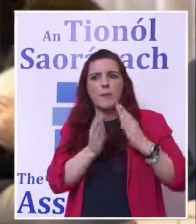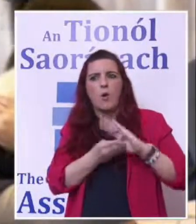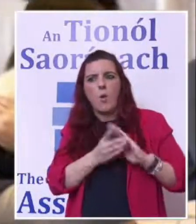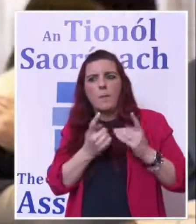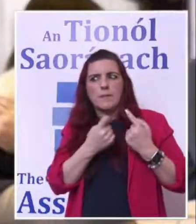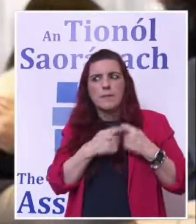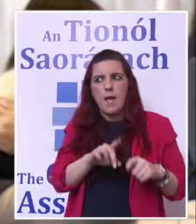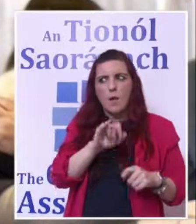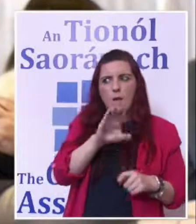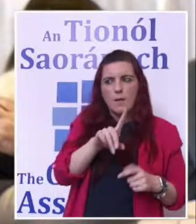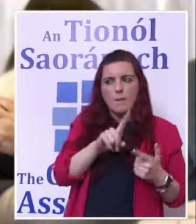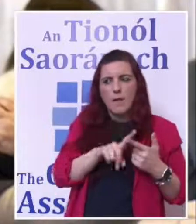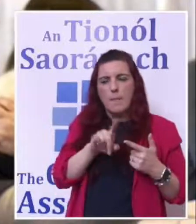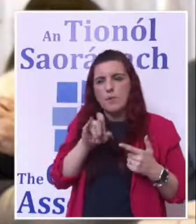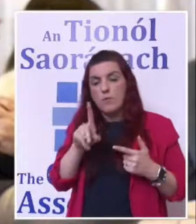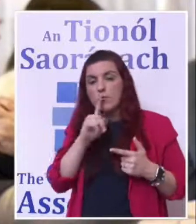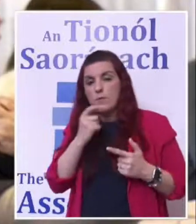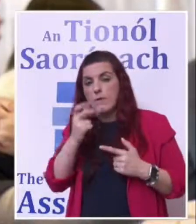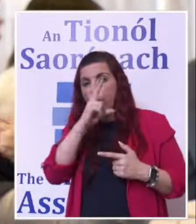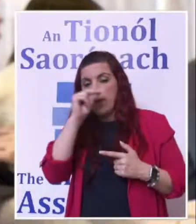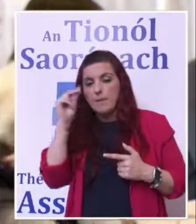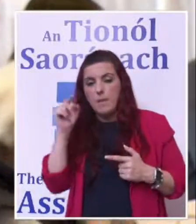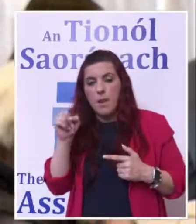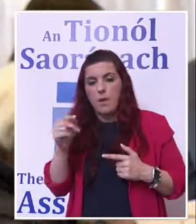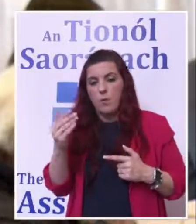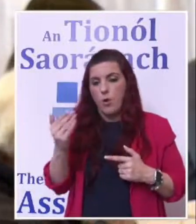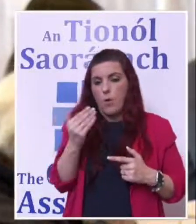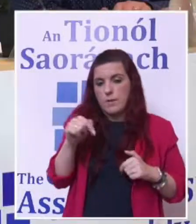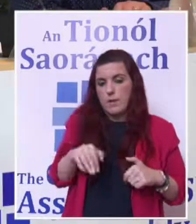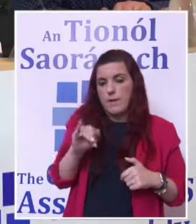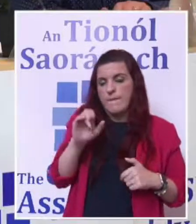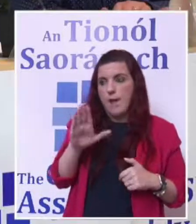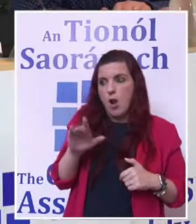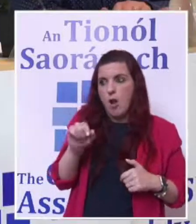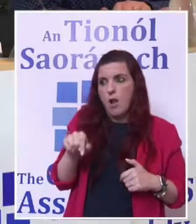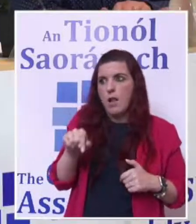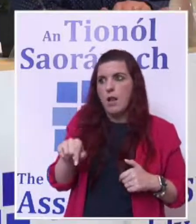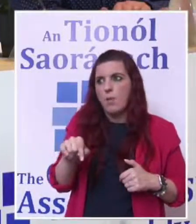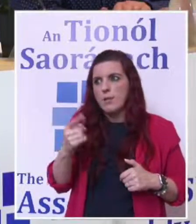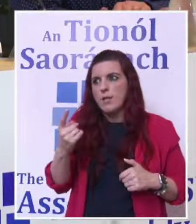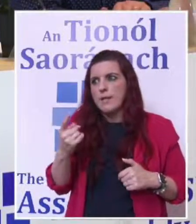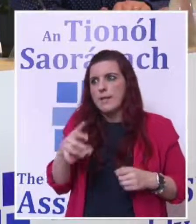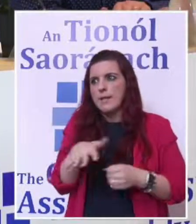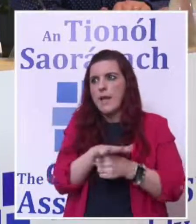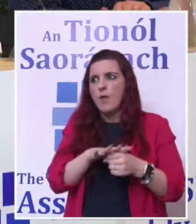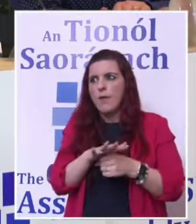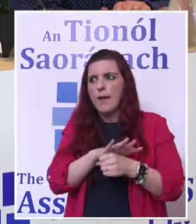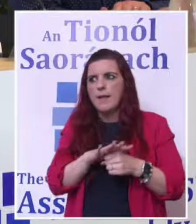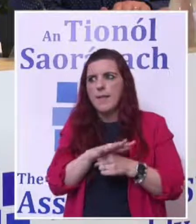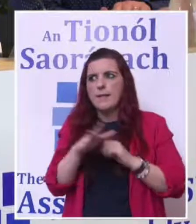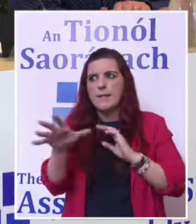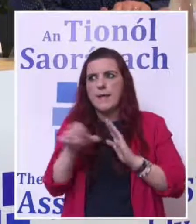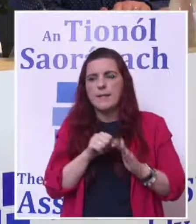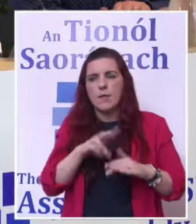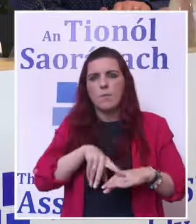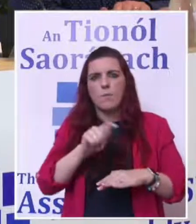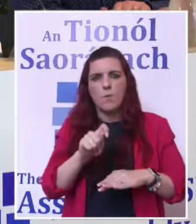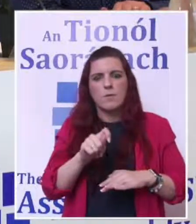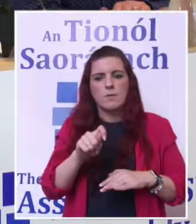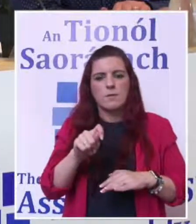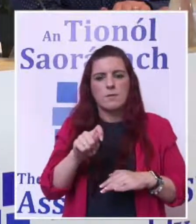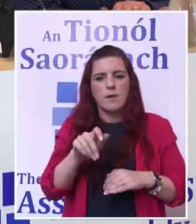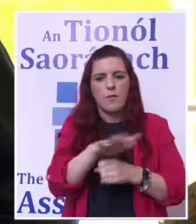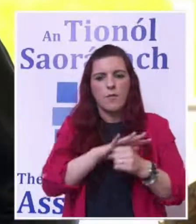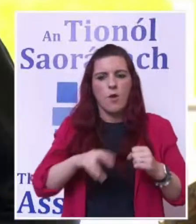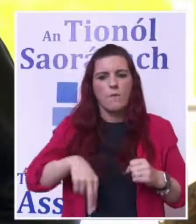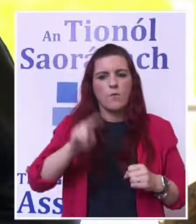councils. And I'll just give the example of one also fairly close to us in Fingal, which is there's an area committee that takes in most of North Dublin, so